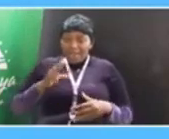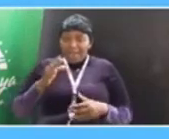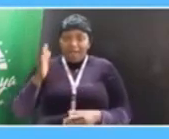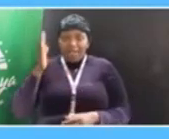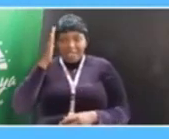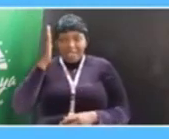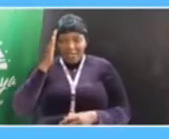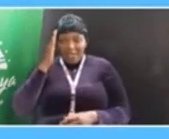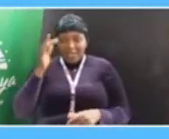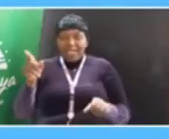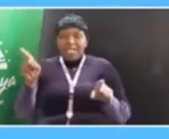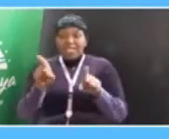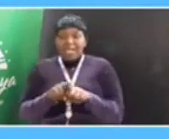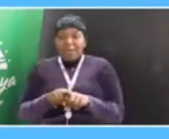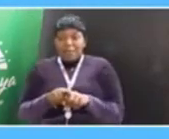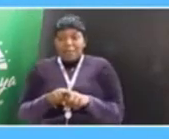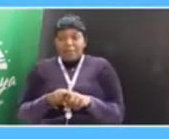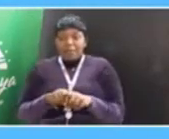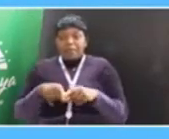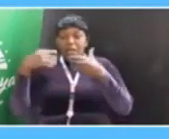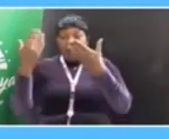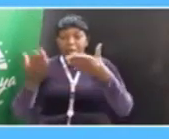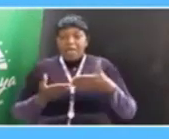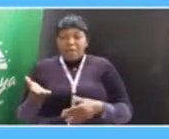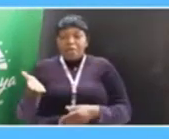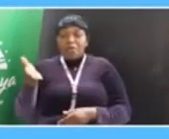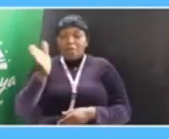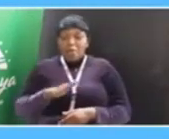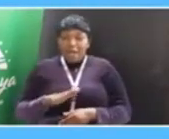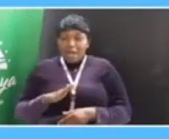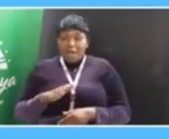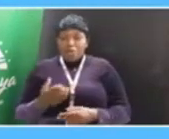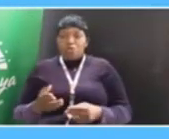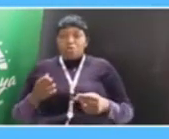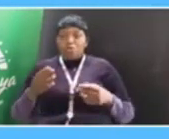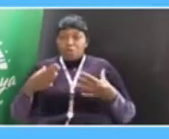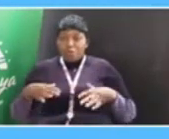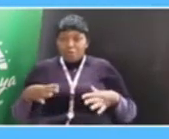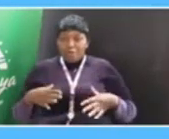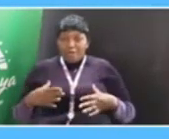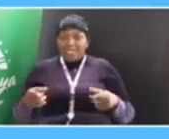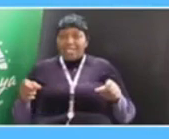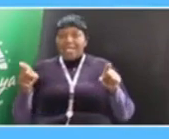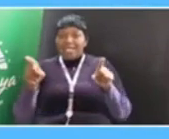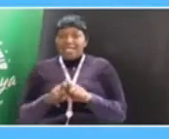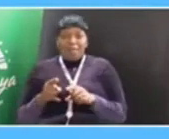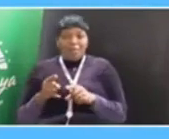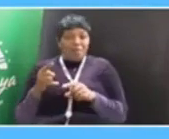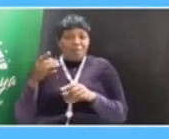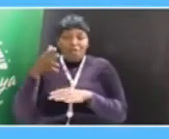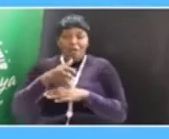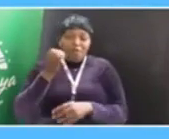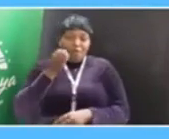embrace this heritage, welcoming you back to humanity's first home.